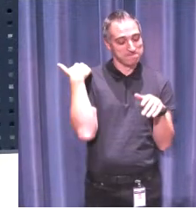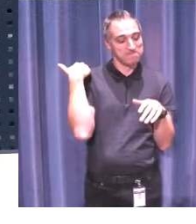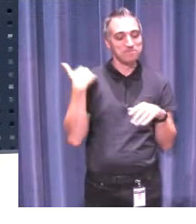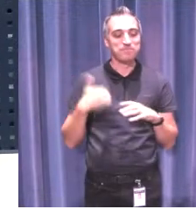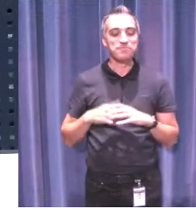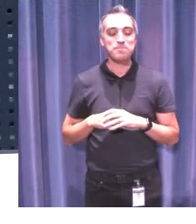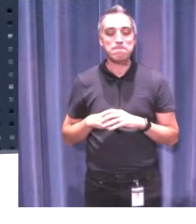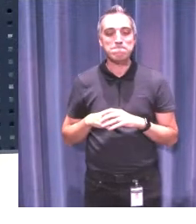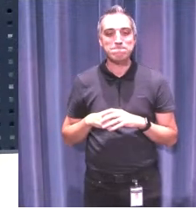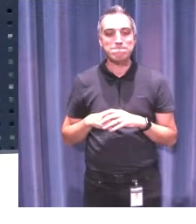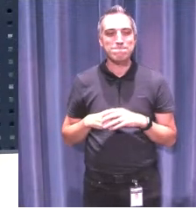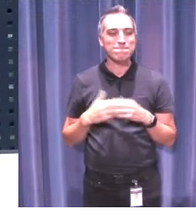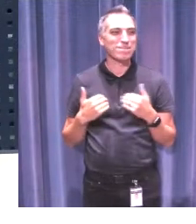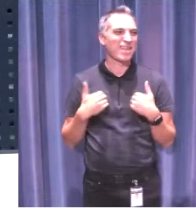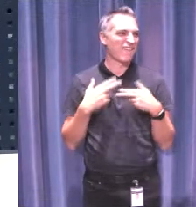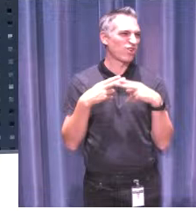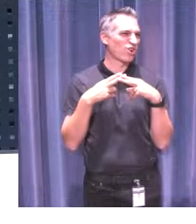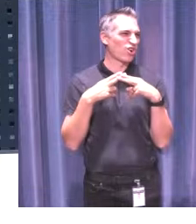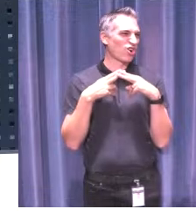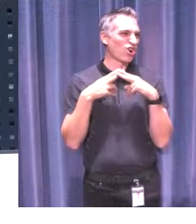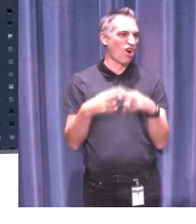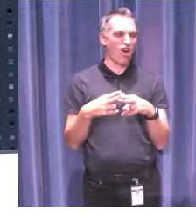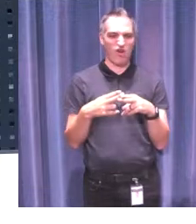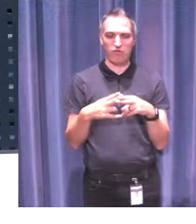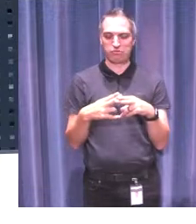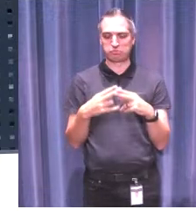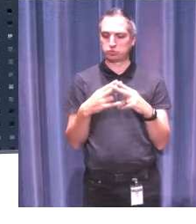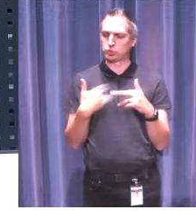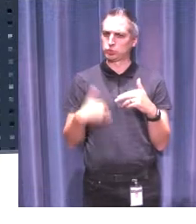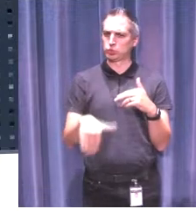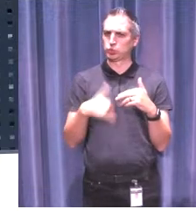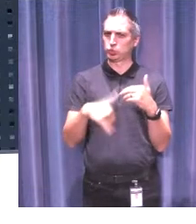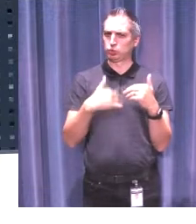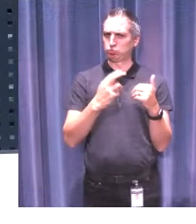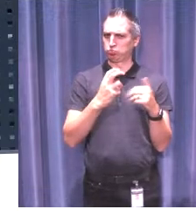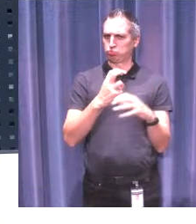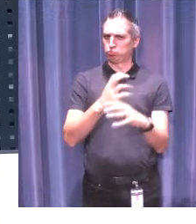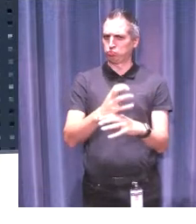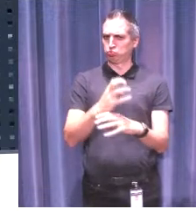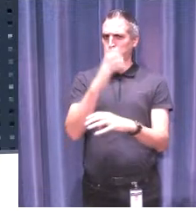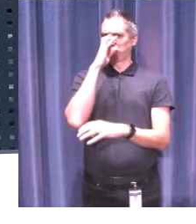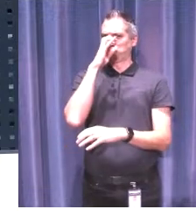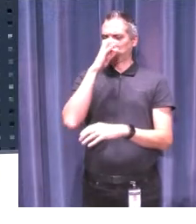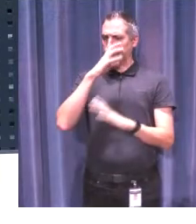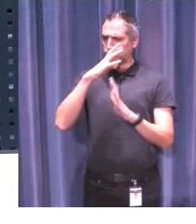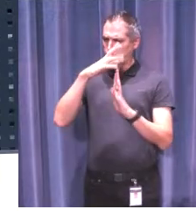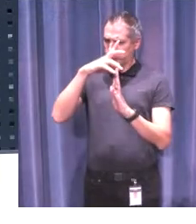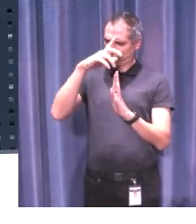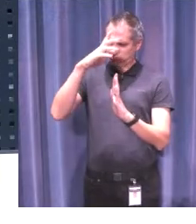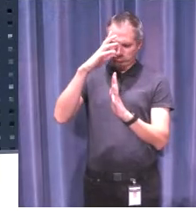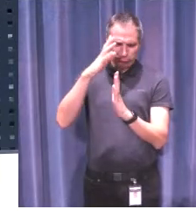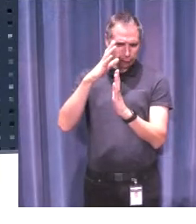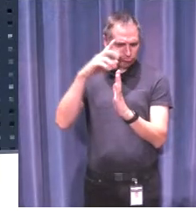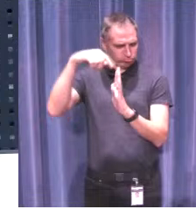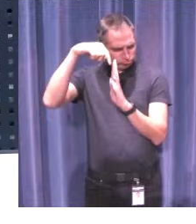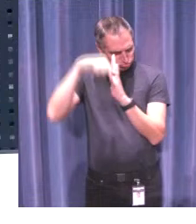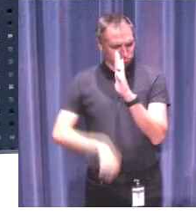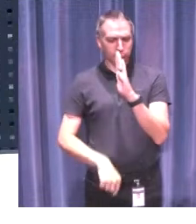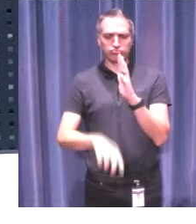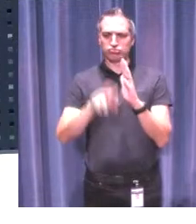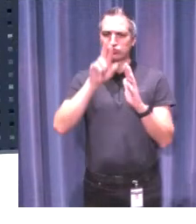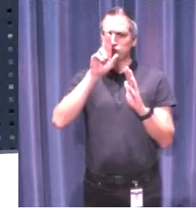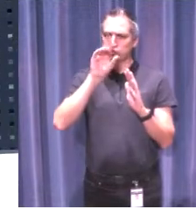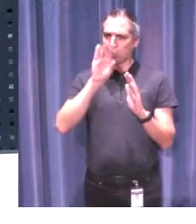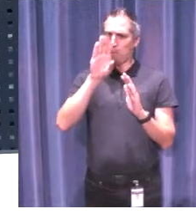they had what I'll call a robust audit committee. And it was board member driven.